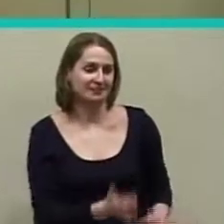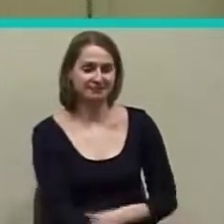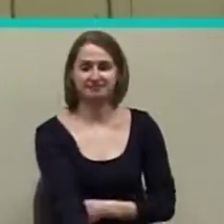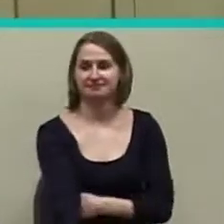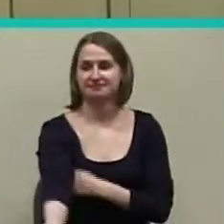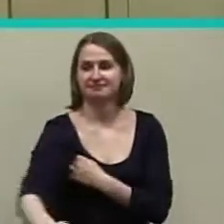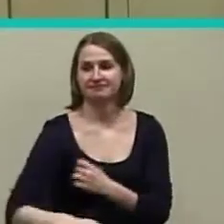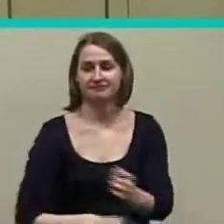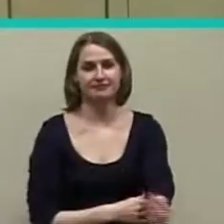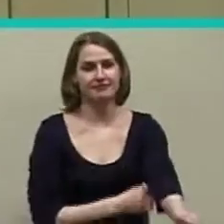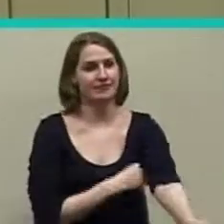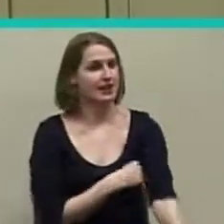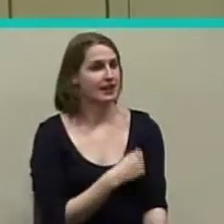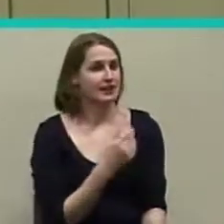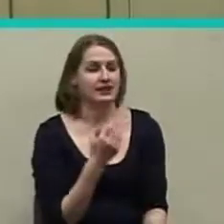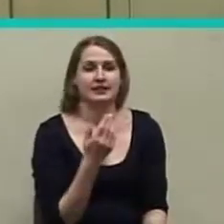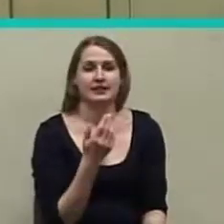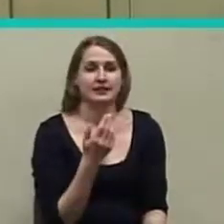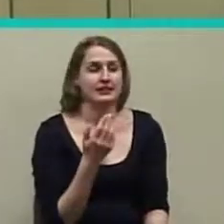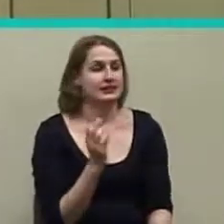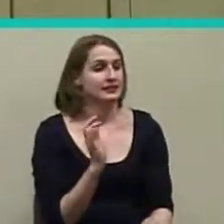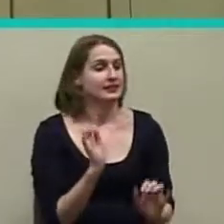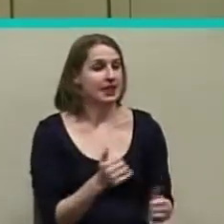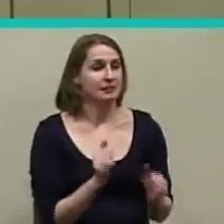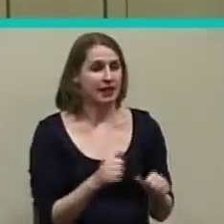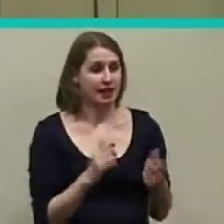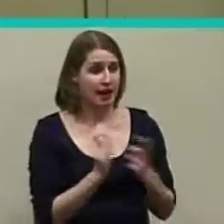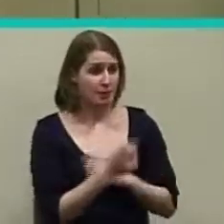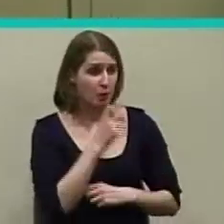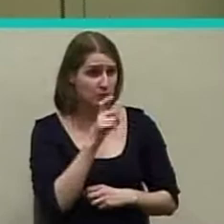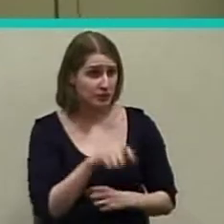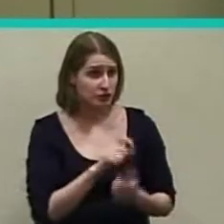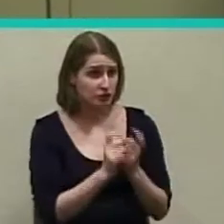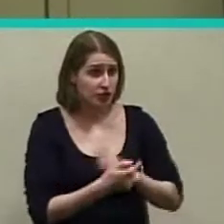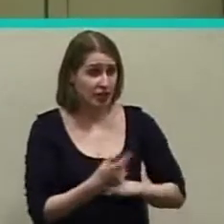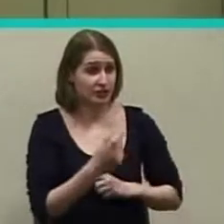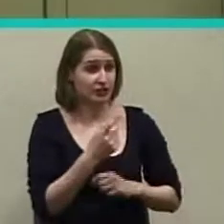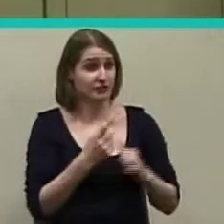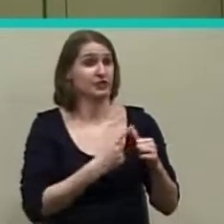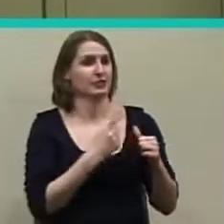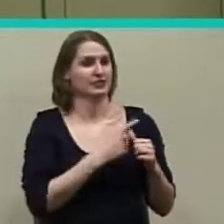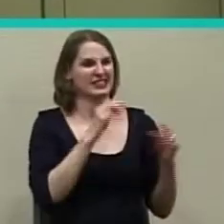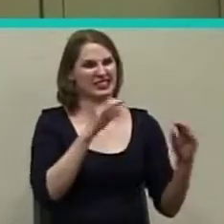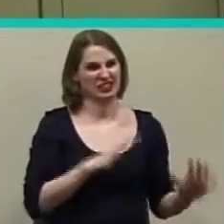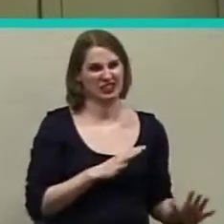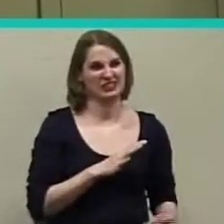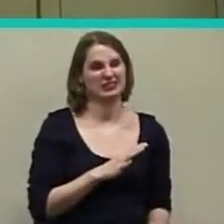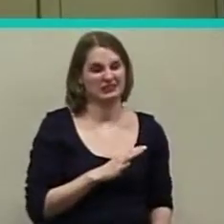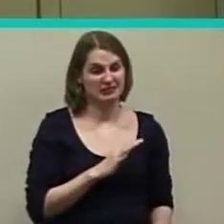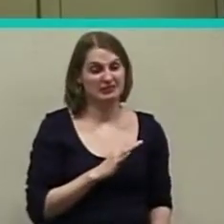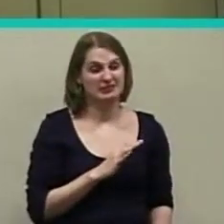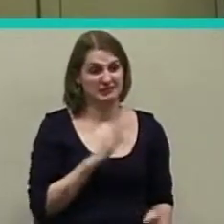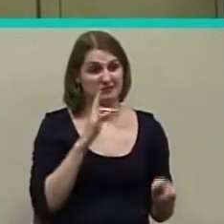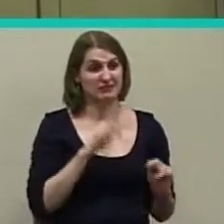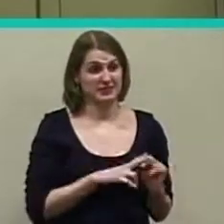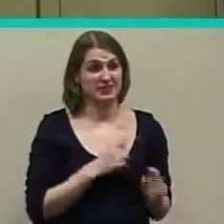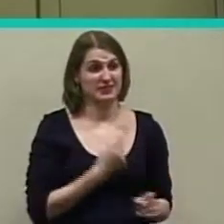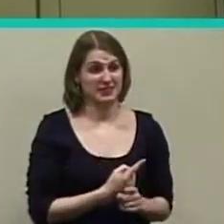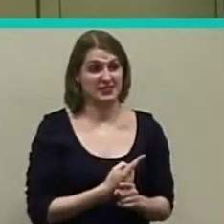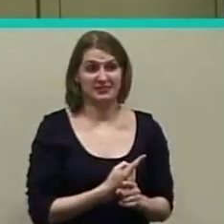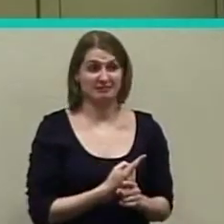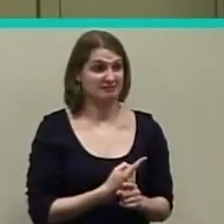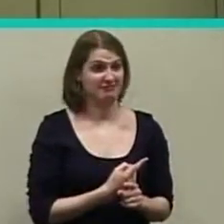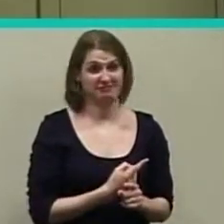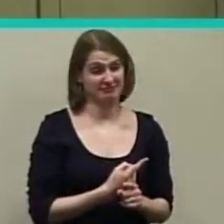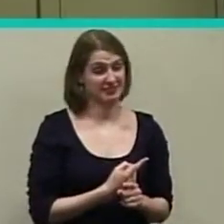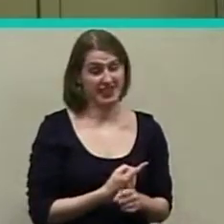Same kind of thing can happen. All right, and again, who's got to change first? Isn't that fun? Okay? Now again, part